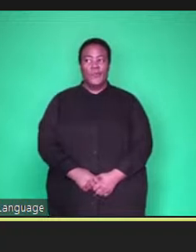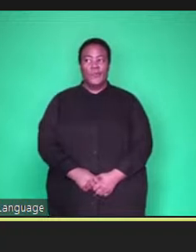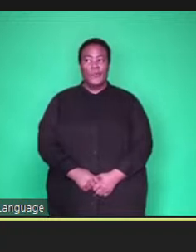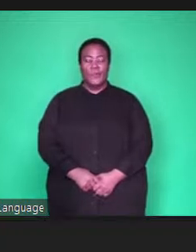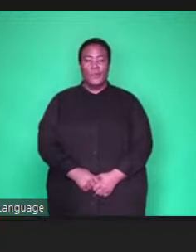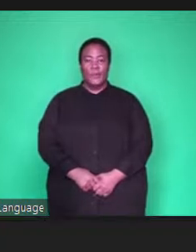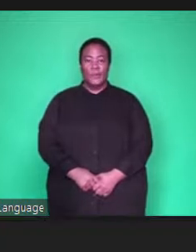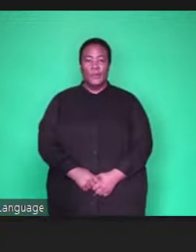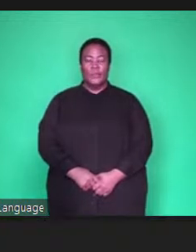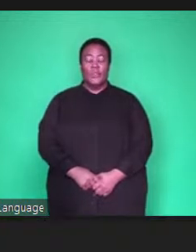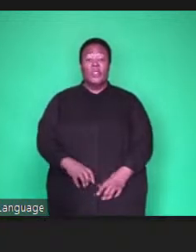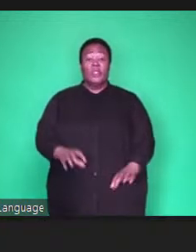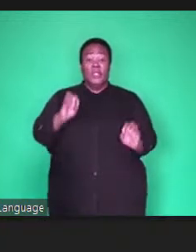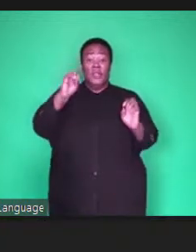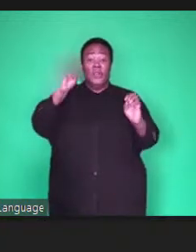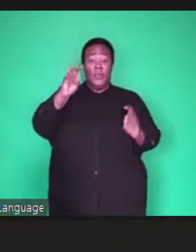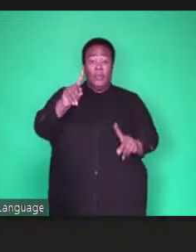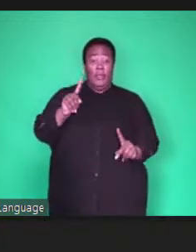Unmute. Okay.